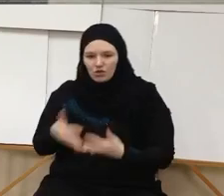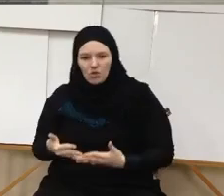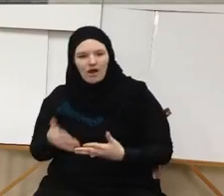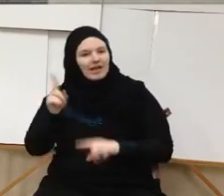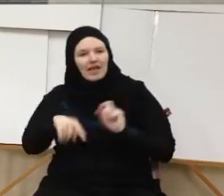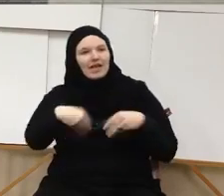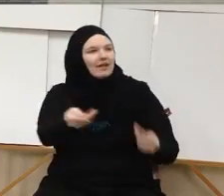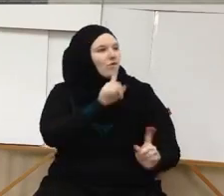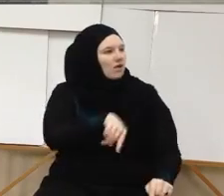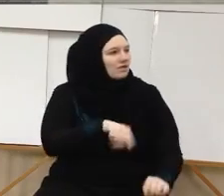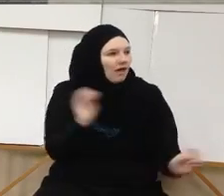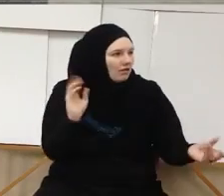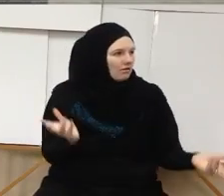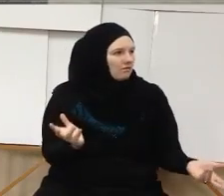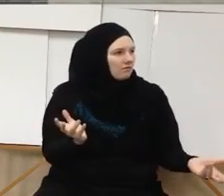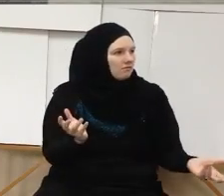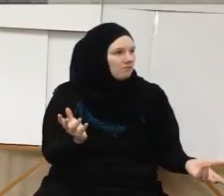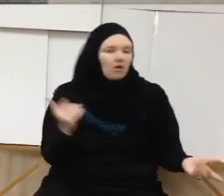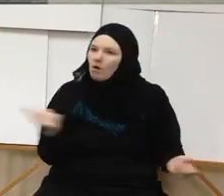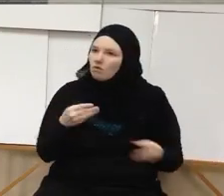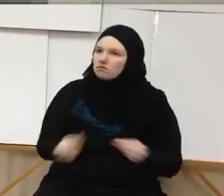you an answer. Nothing.